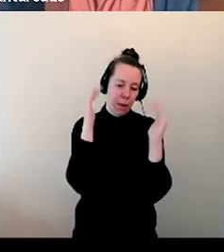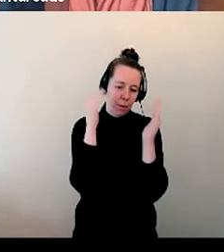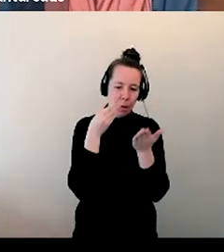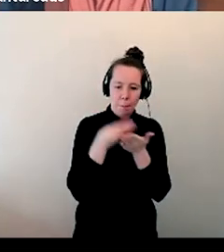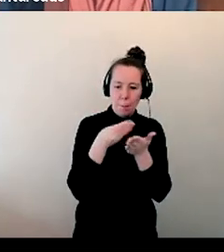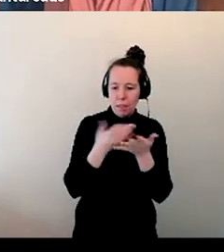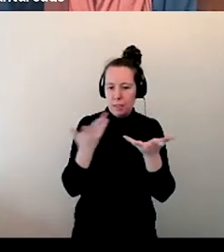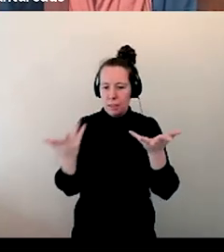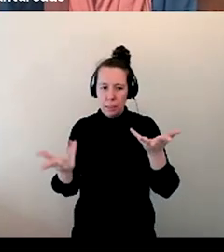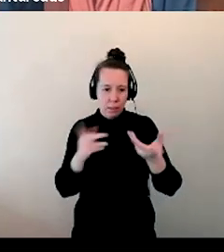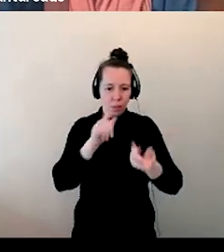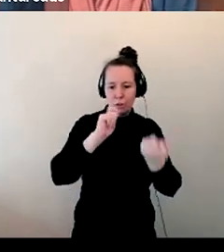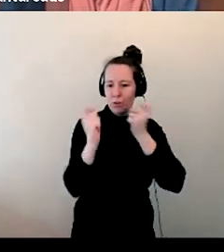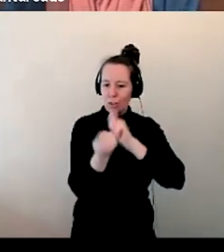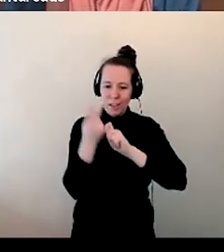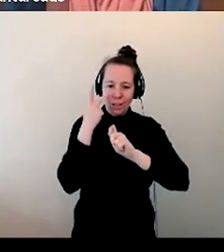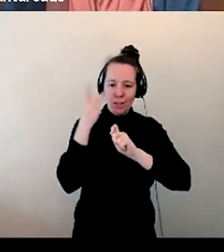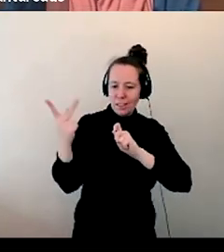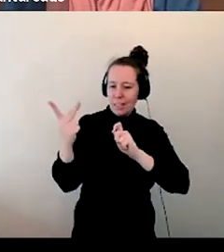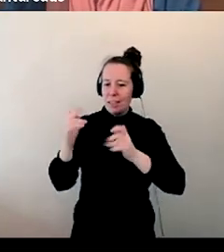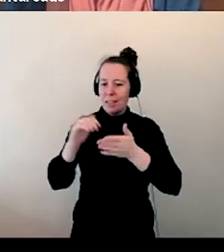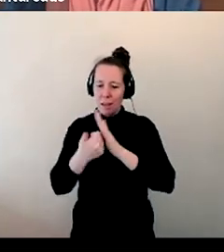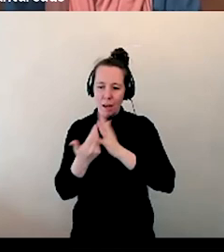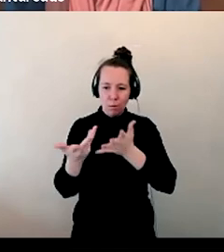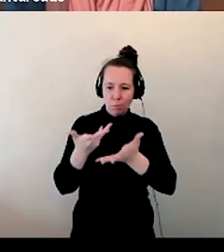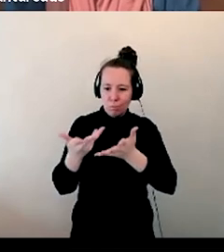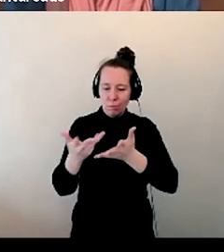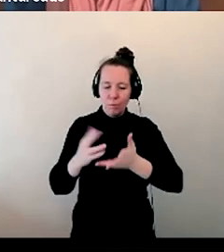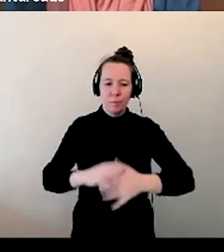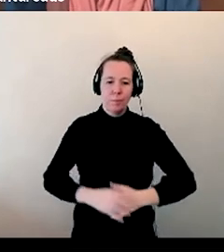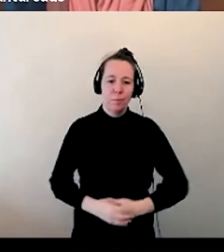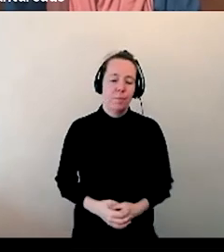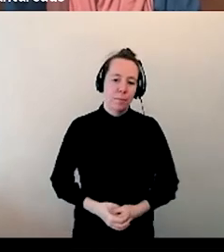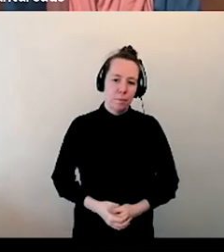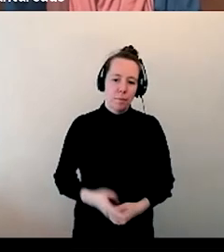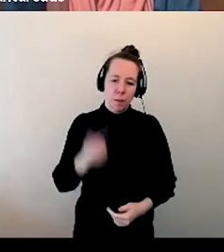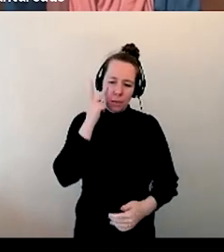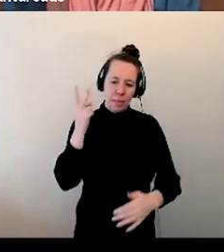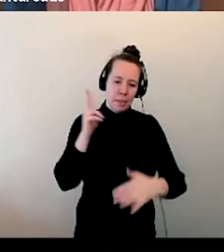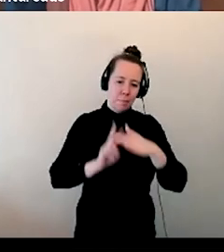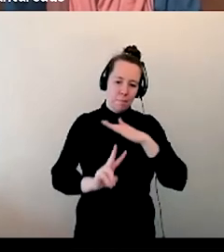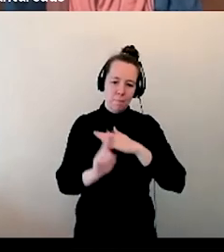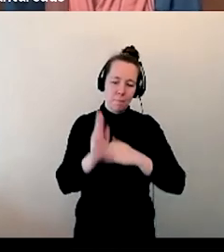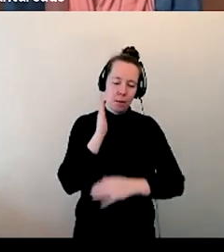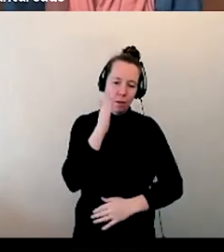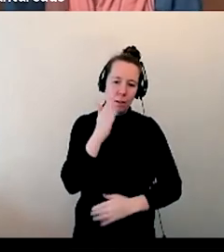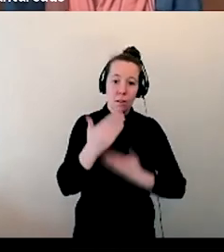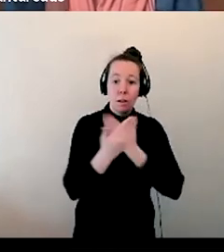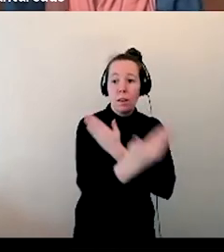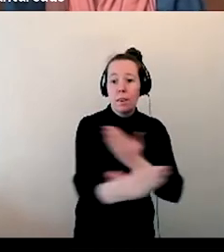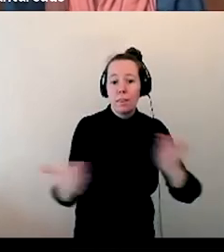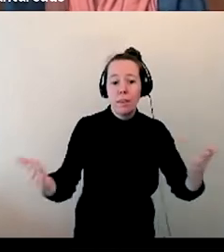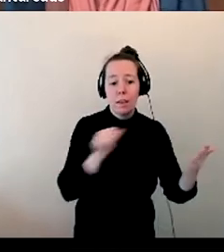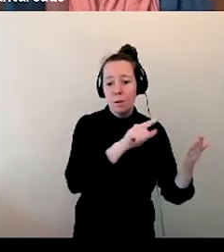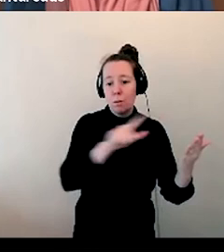stuff. But it's really been fantastic having all you guys here. Thank you, Daniela. Thank you, Kimberly. Thank you, Arundhati.